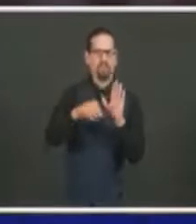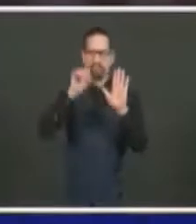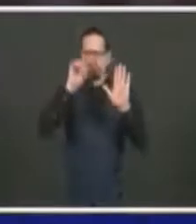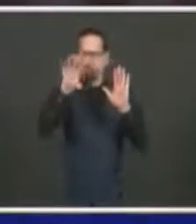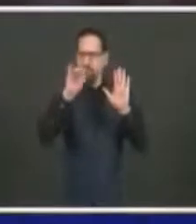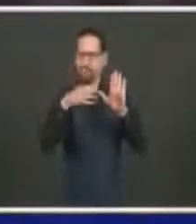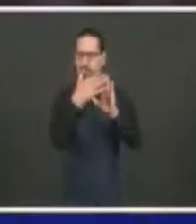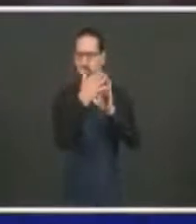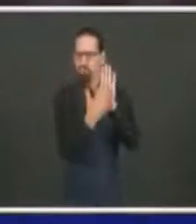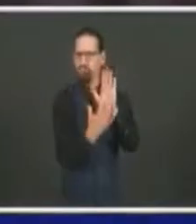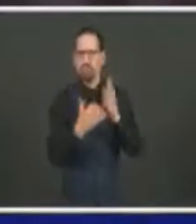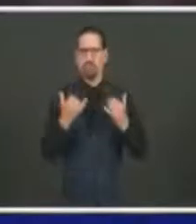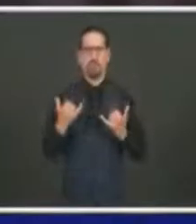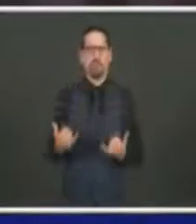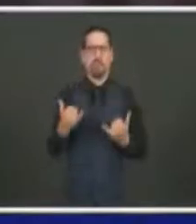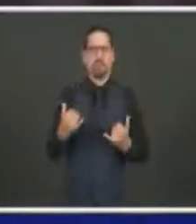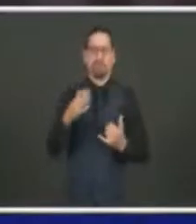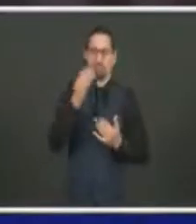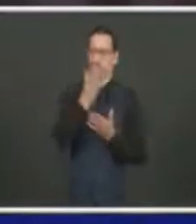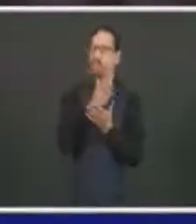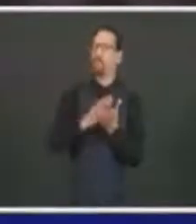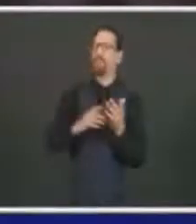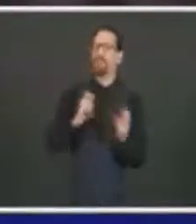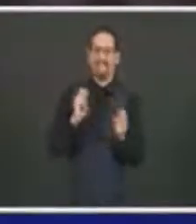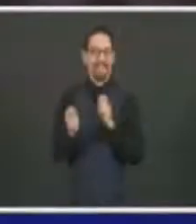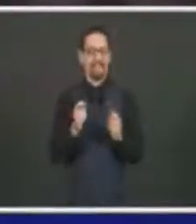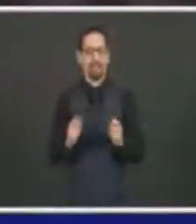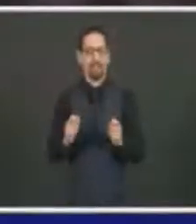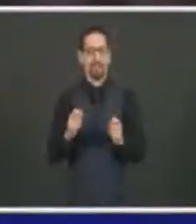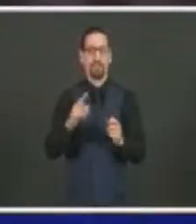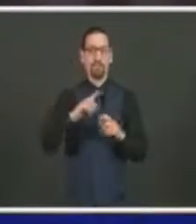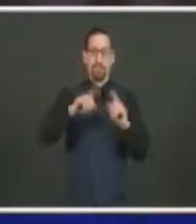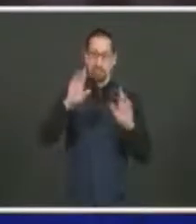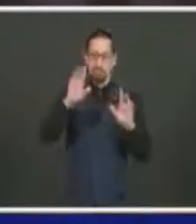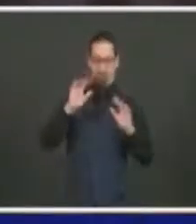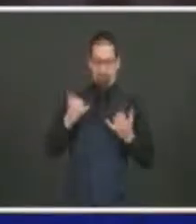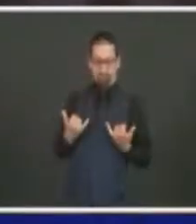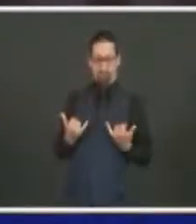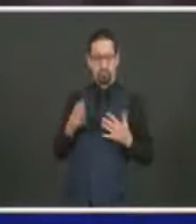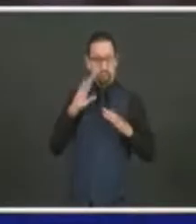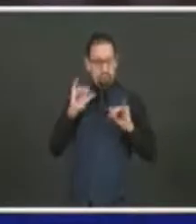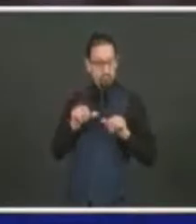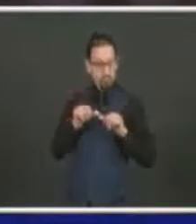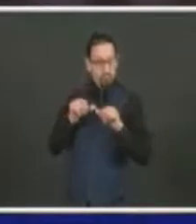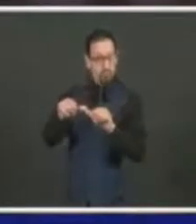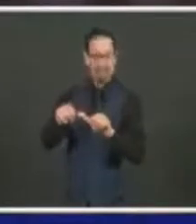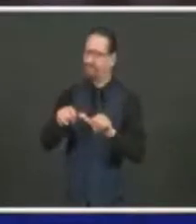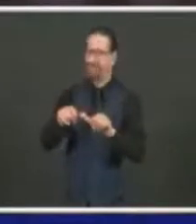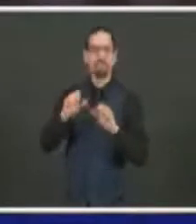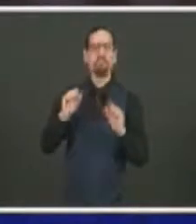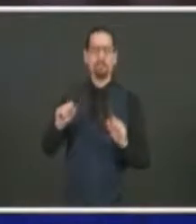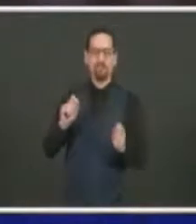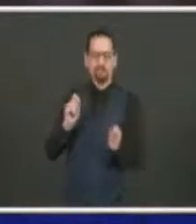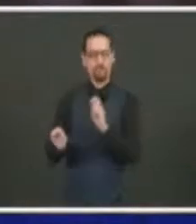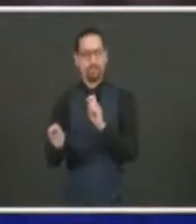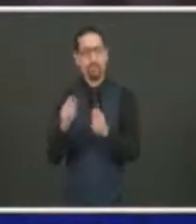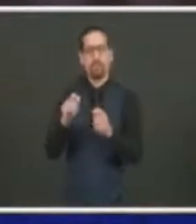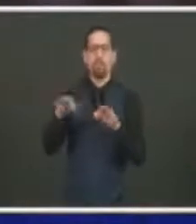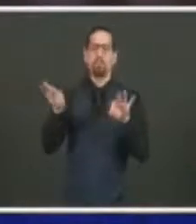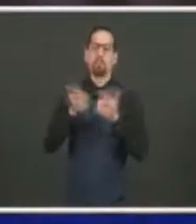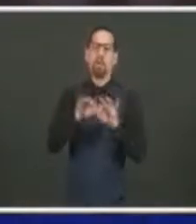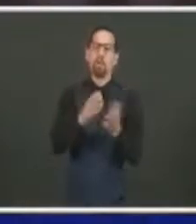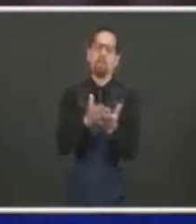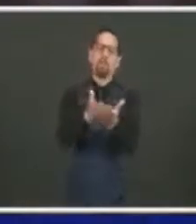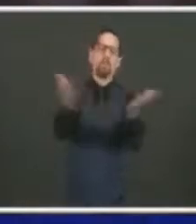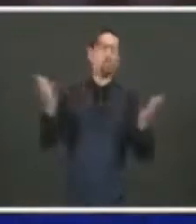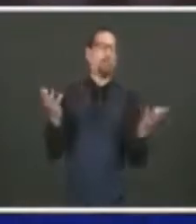be changes next week. We just don't know. We don't know. We have to stay flexible, and that means I'm asking each and every one of you to stay informed.